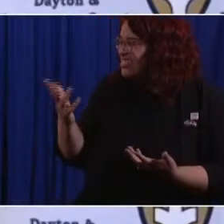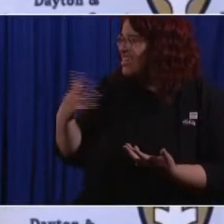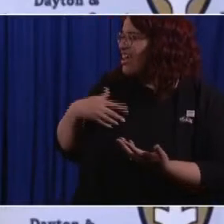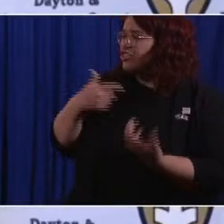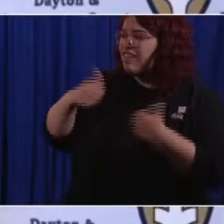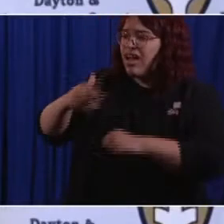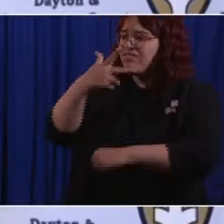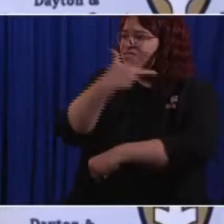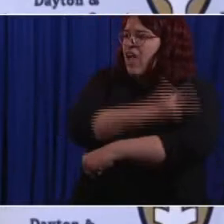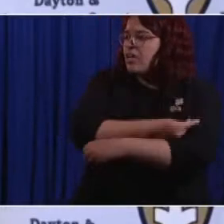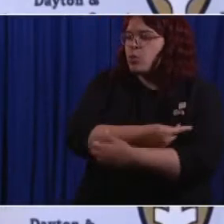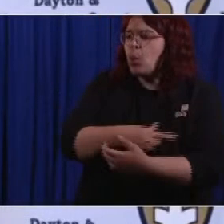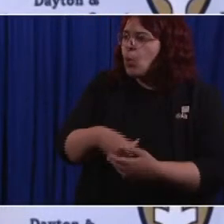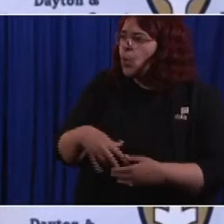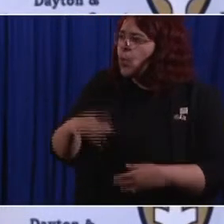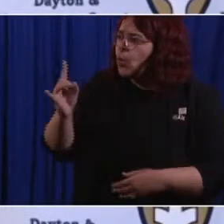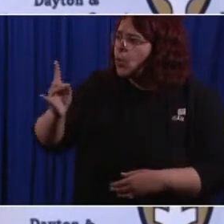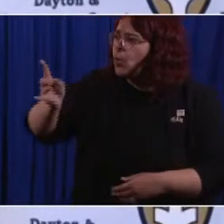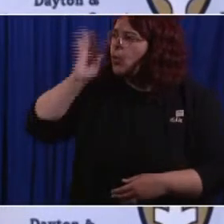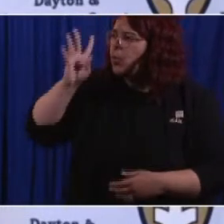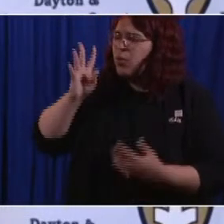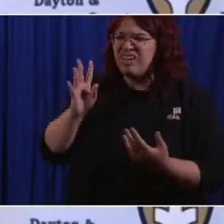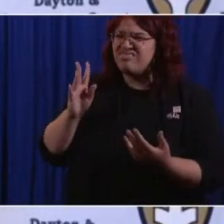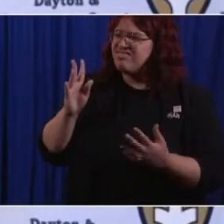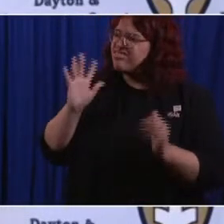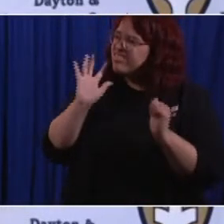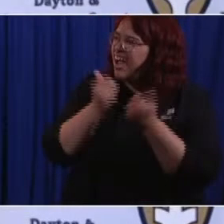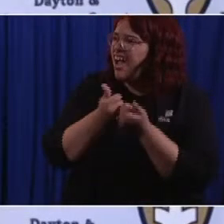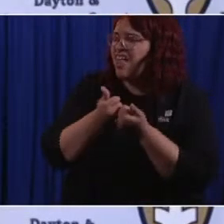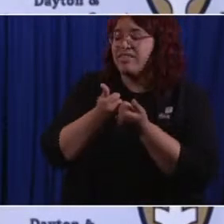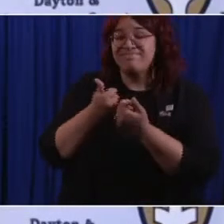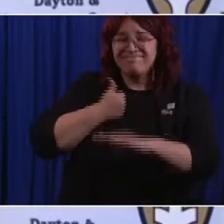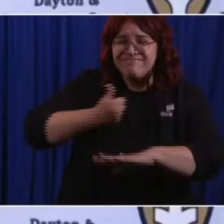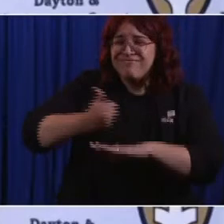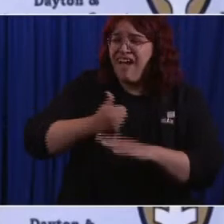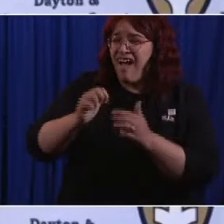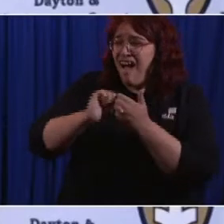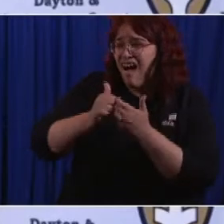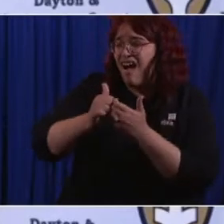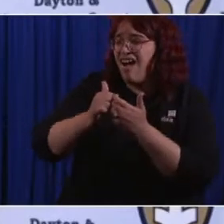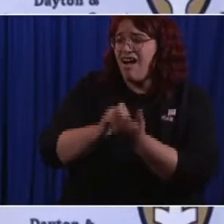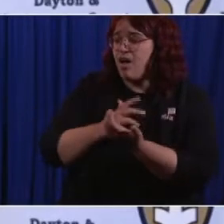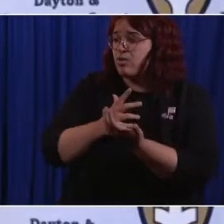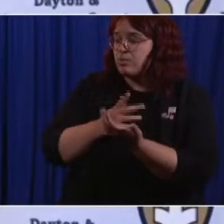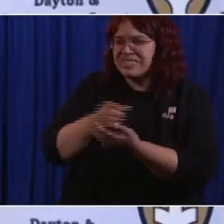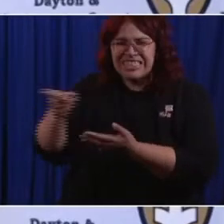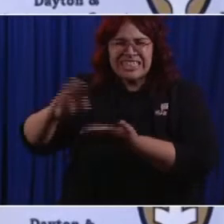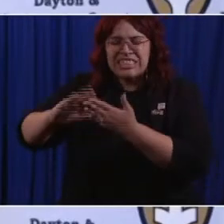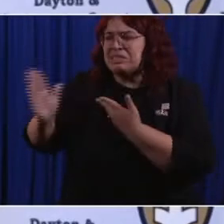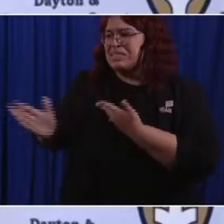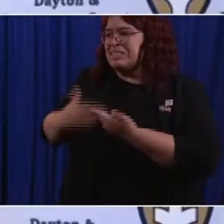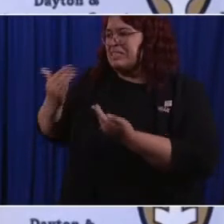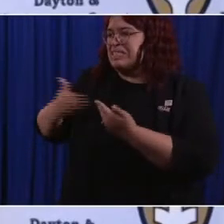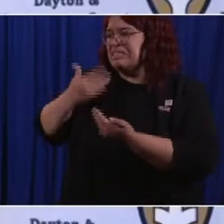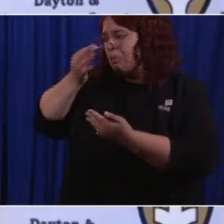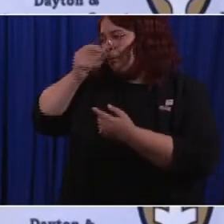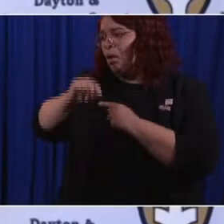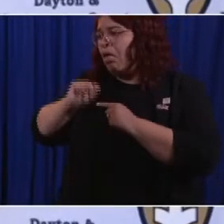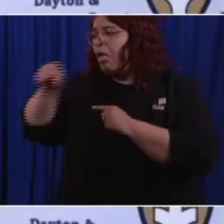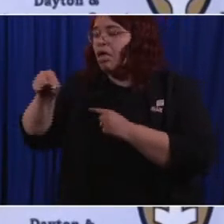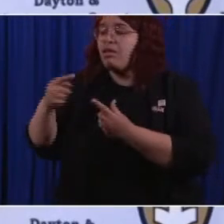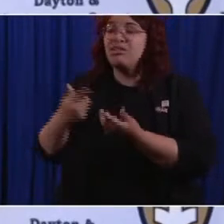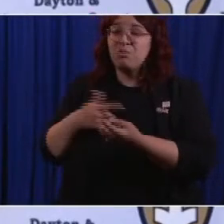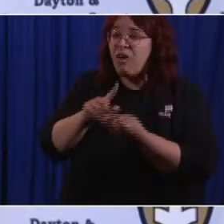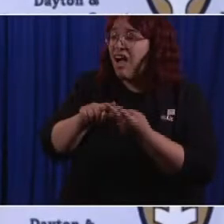do in the cities. Some people don't have transportation. Some people, as I know you're aware, don't have reliable internet access, which makes it hard to sign